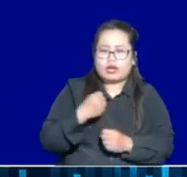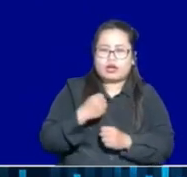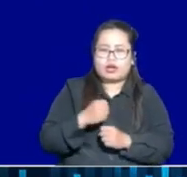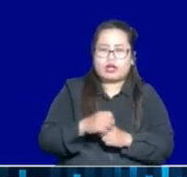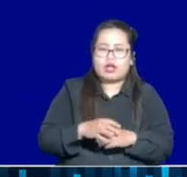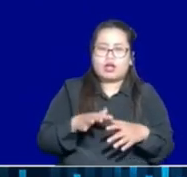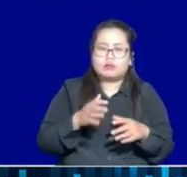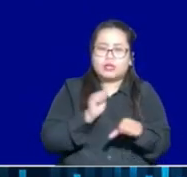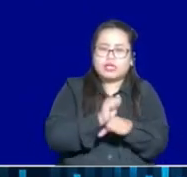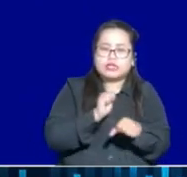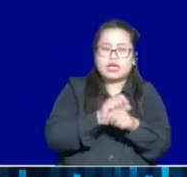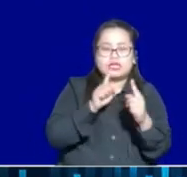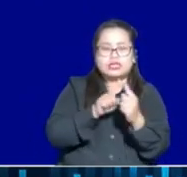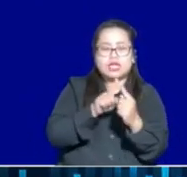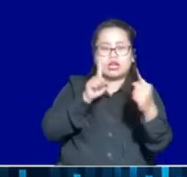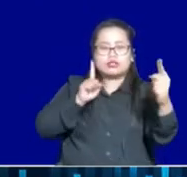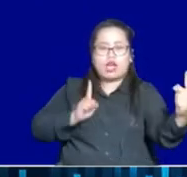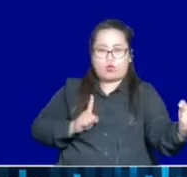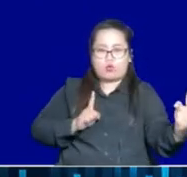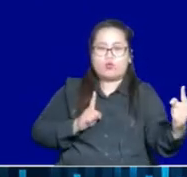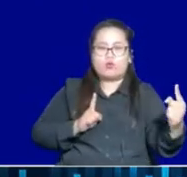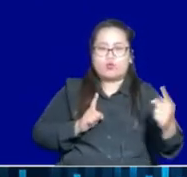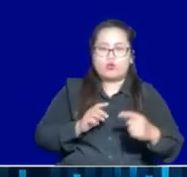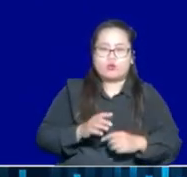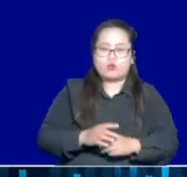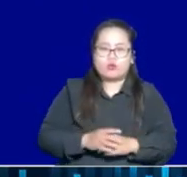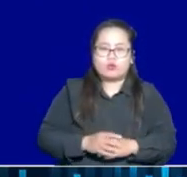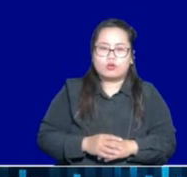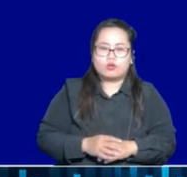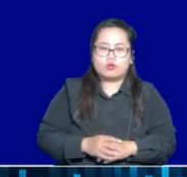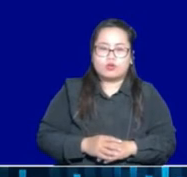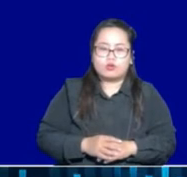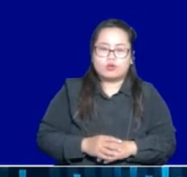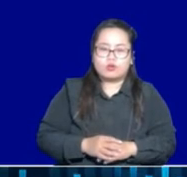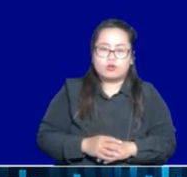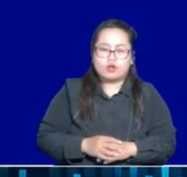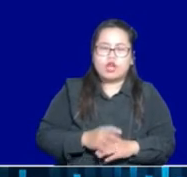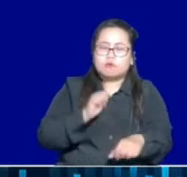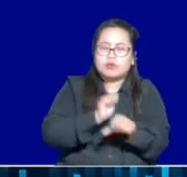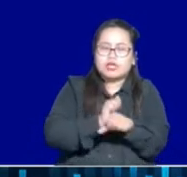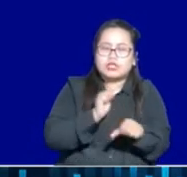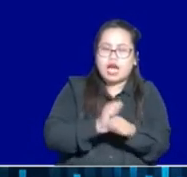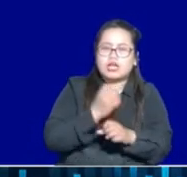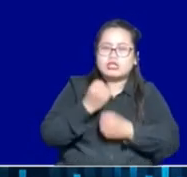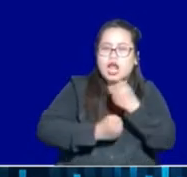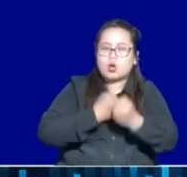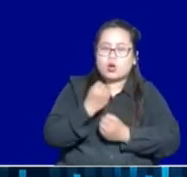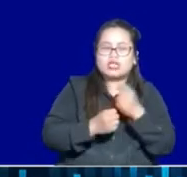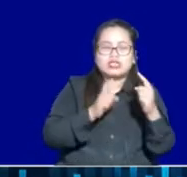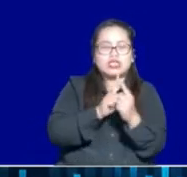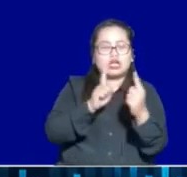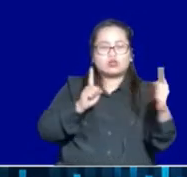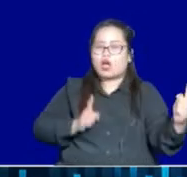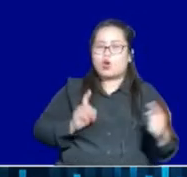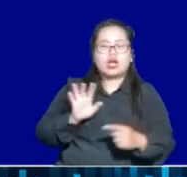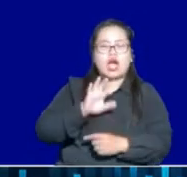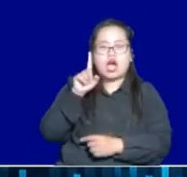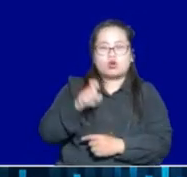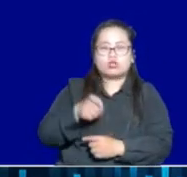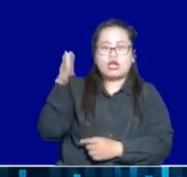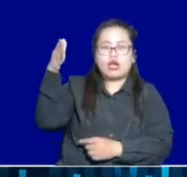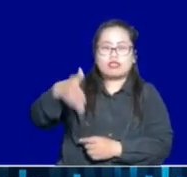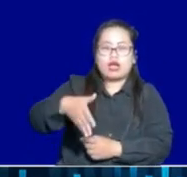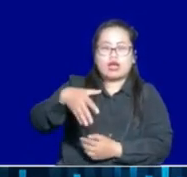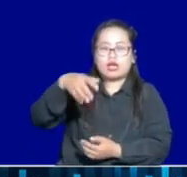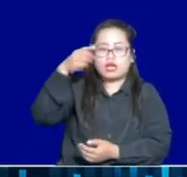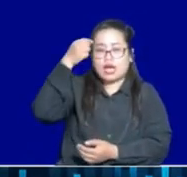where the work does not have to happen in an office, it can be done remotely. And you see here the scientific and research and development,